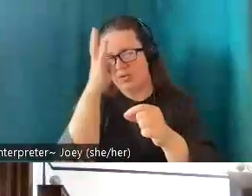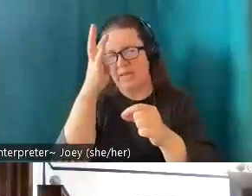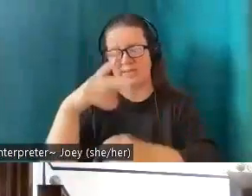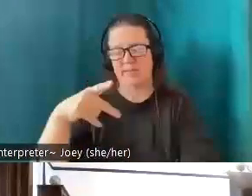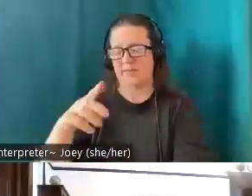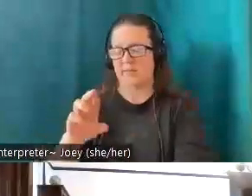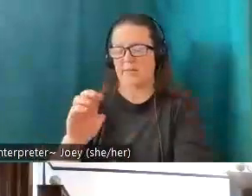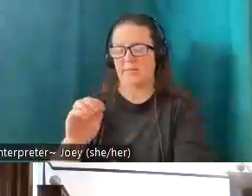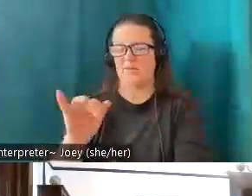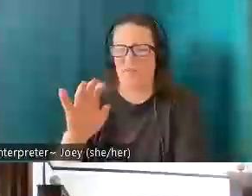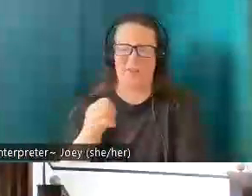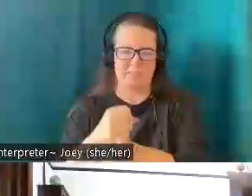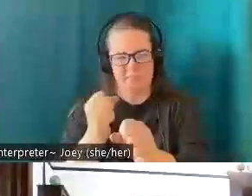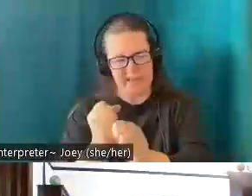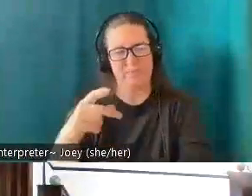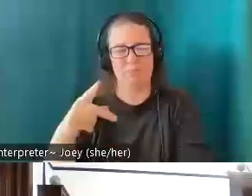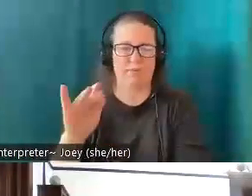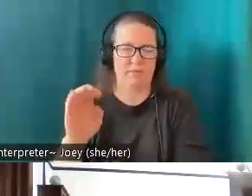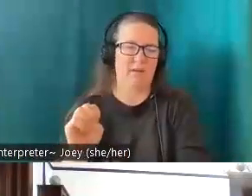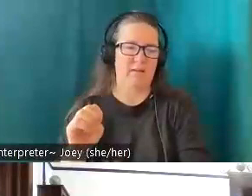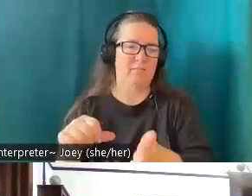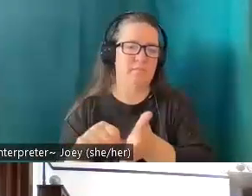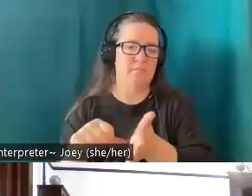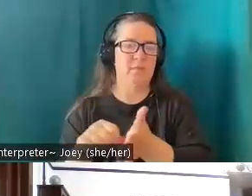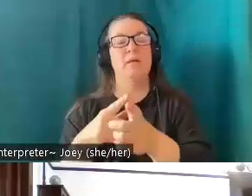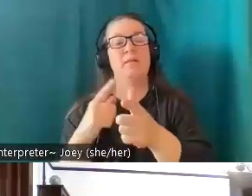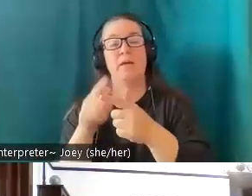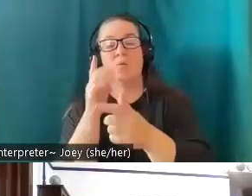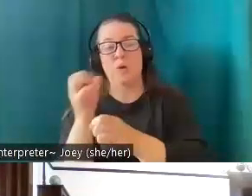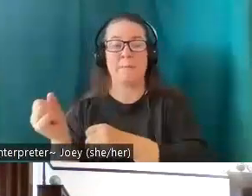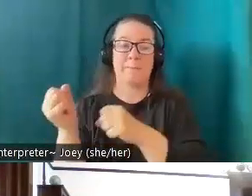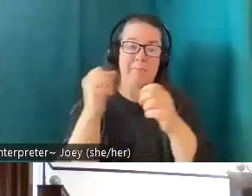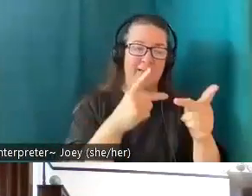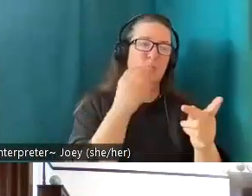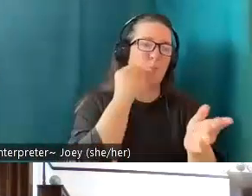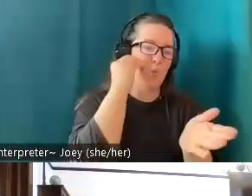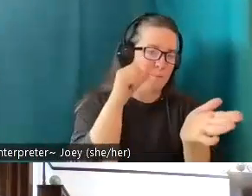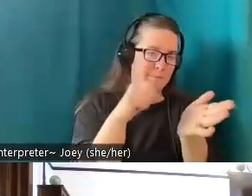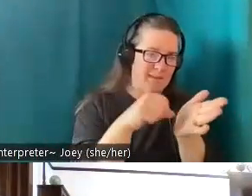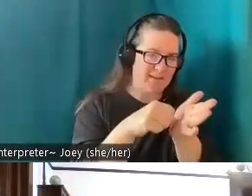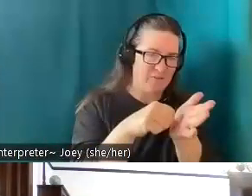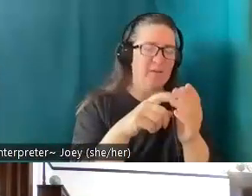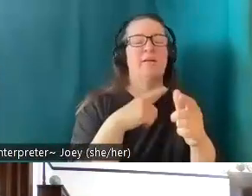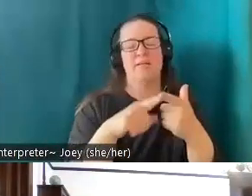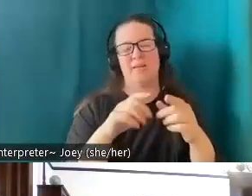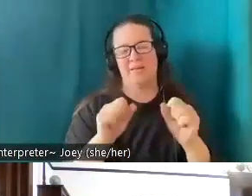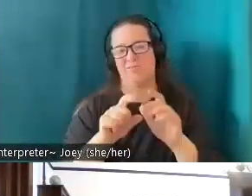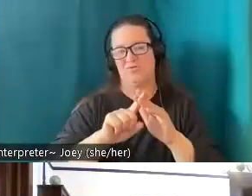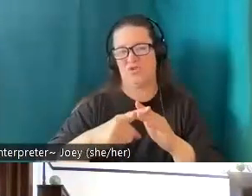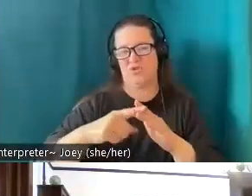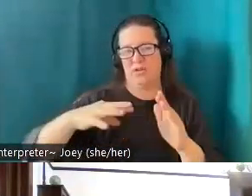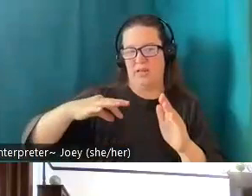And this will take me back to the home page, and then I can start my application. So you'll scroll down here and see this tag that says plus Get